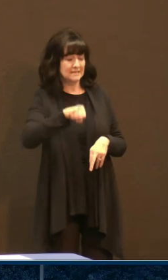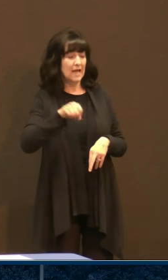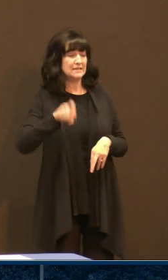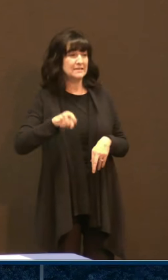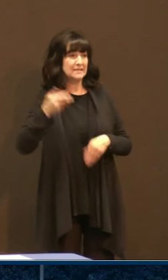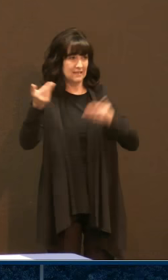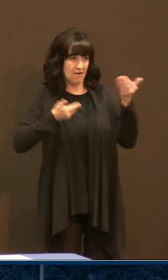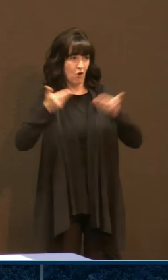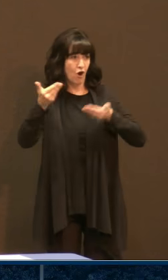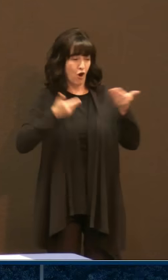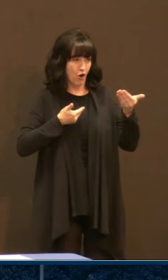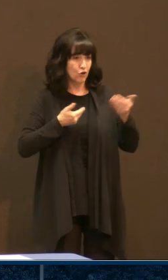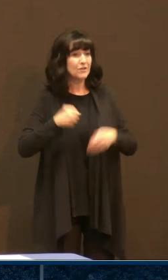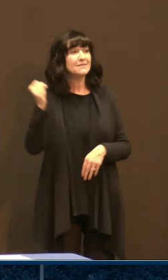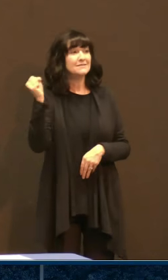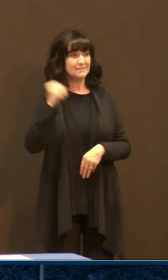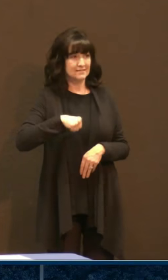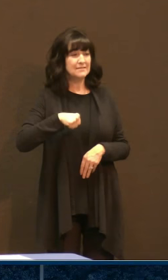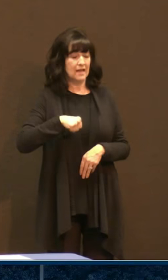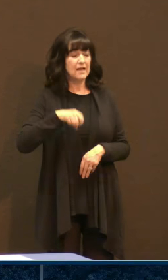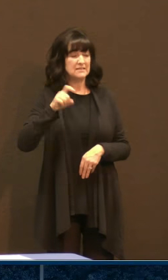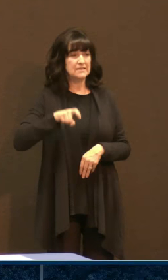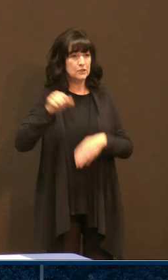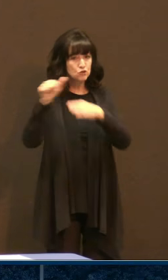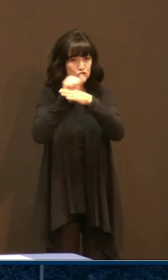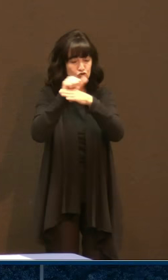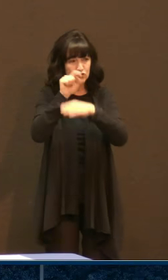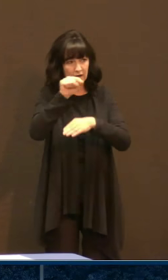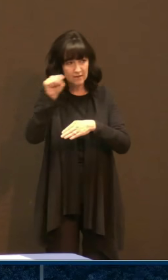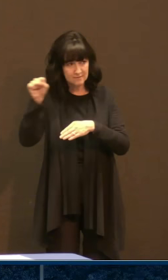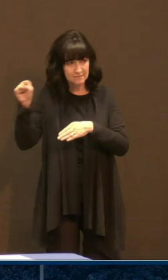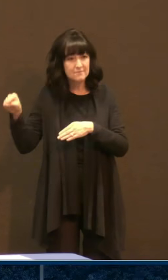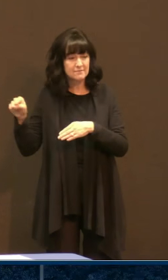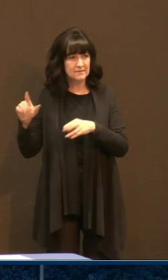Yes, we need to build that, as I said.